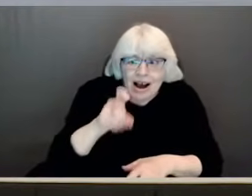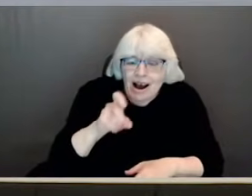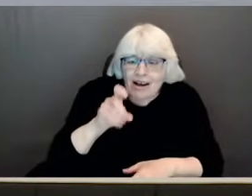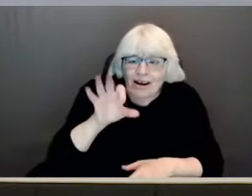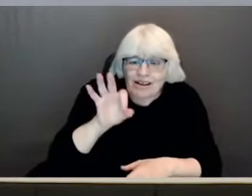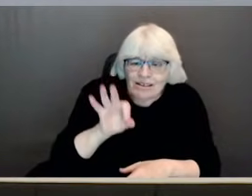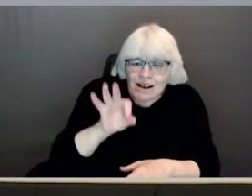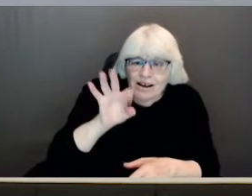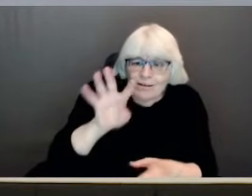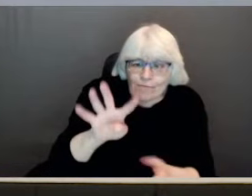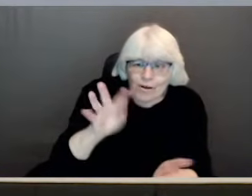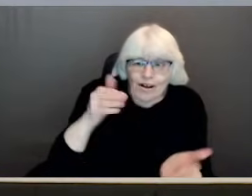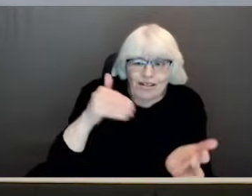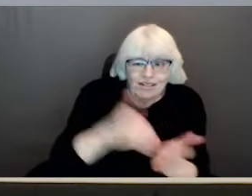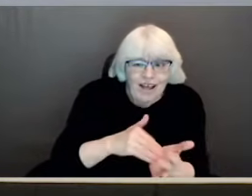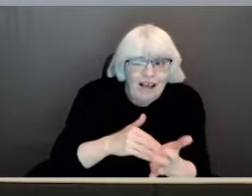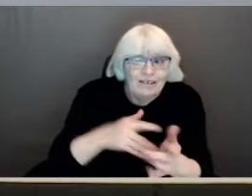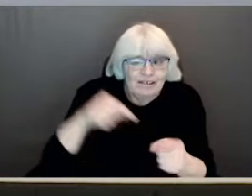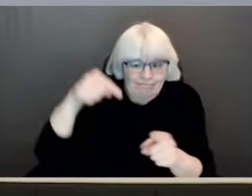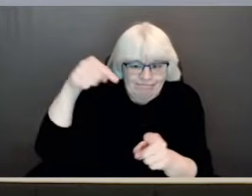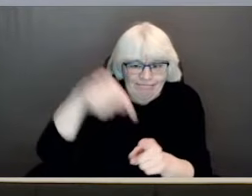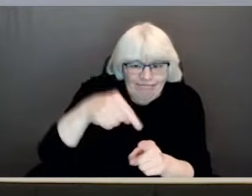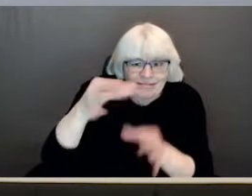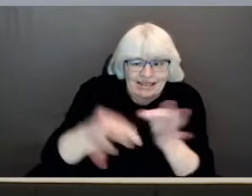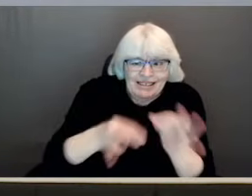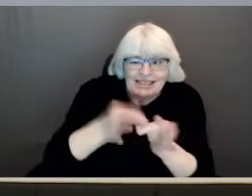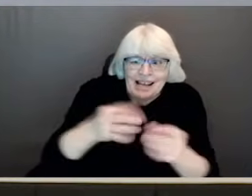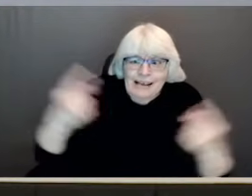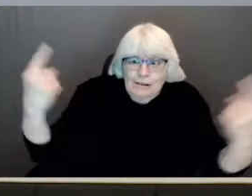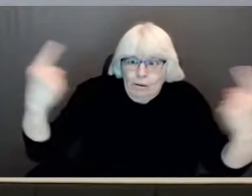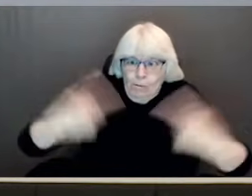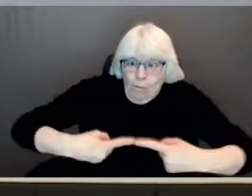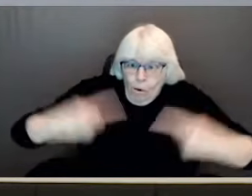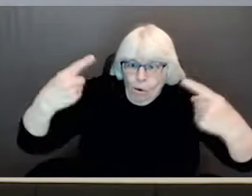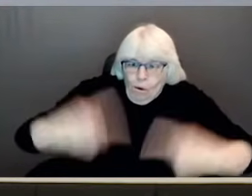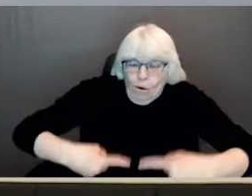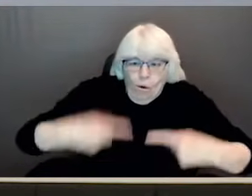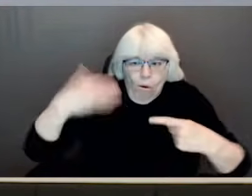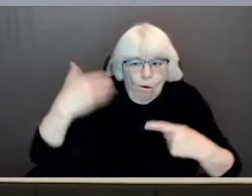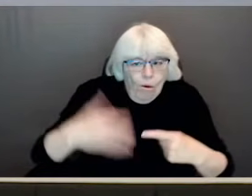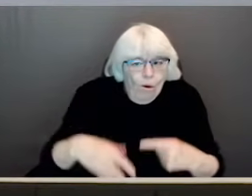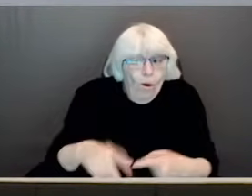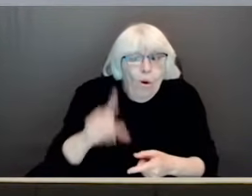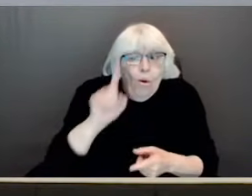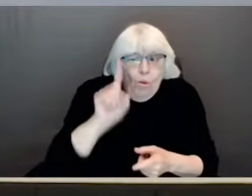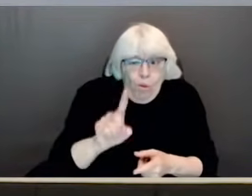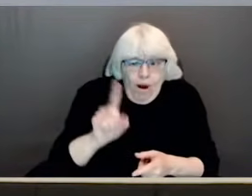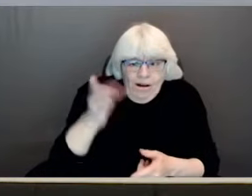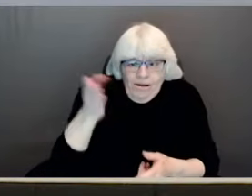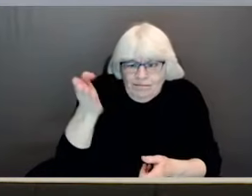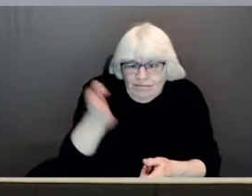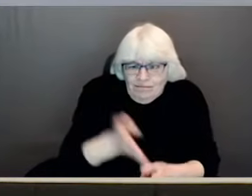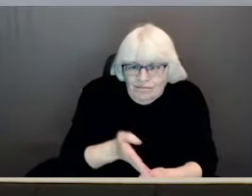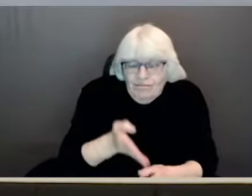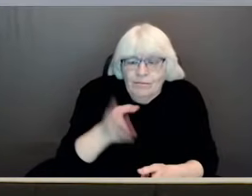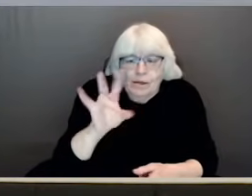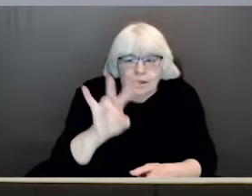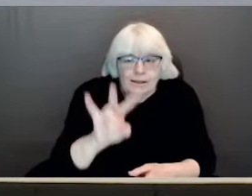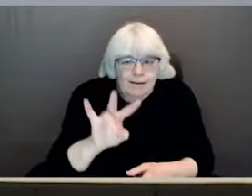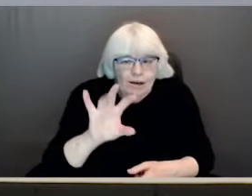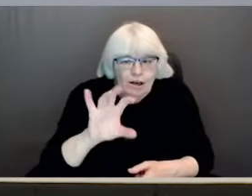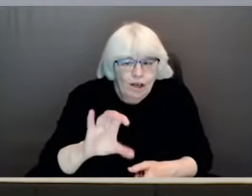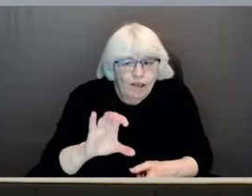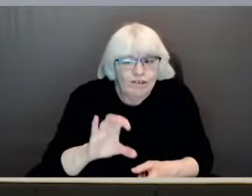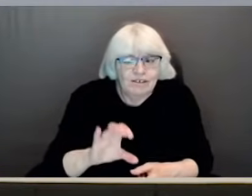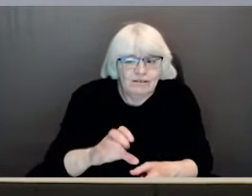entry. Approximately 1 in 700 of these tests were preliminary positive, and of these, about 1